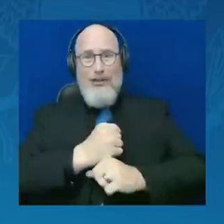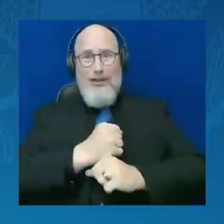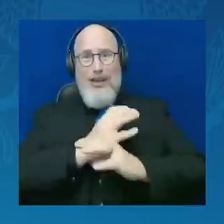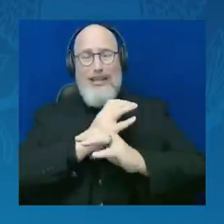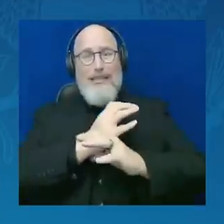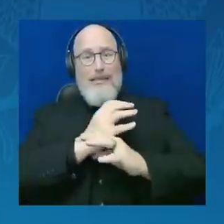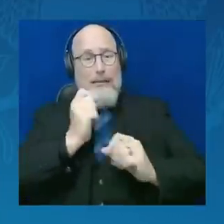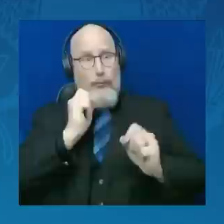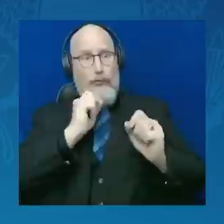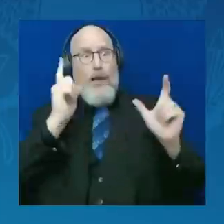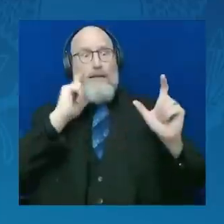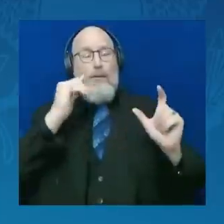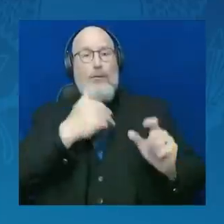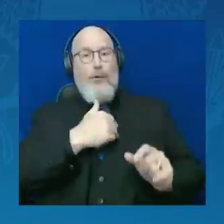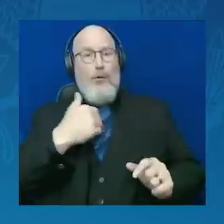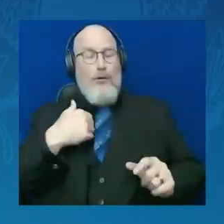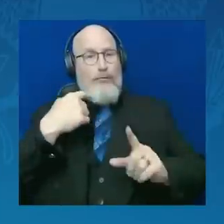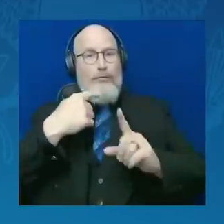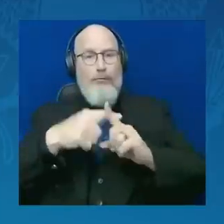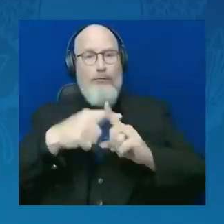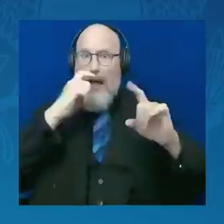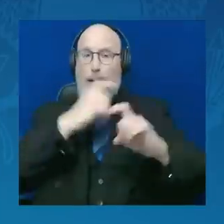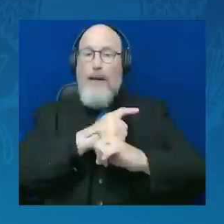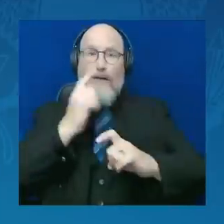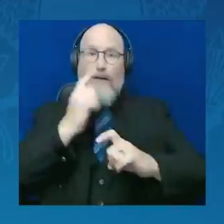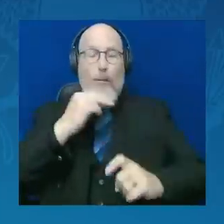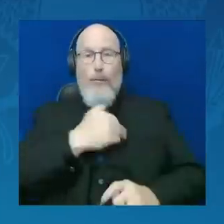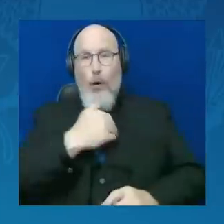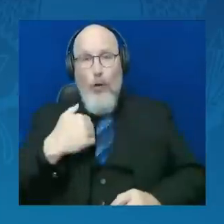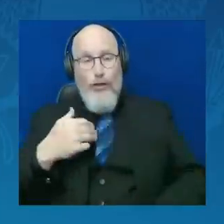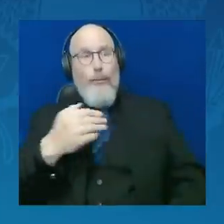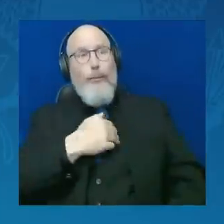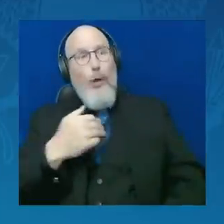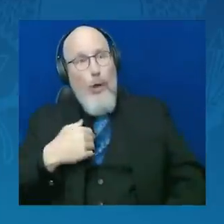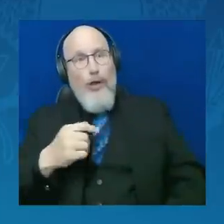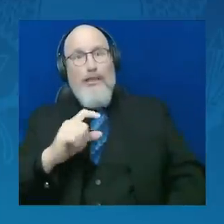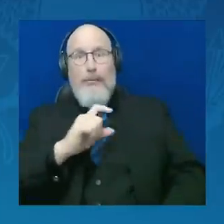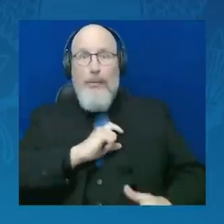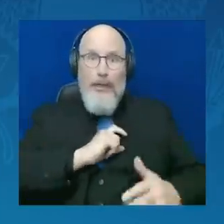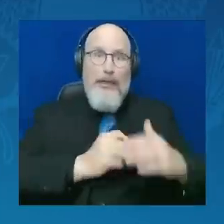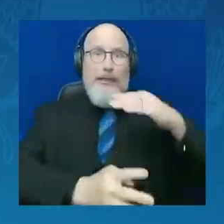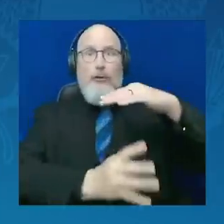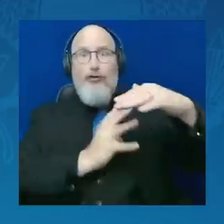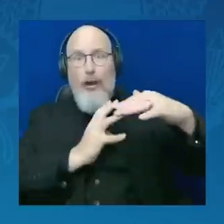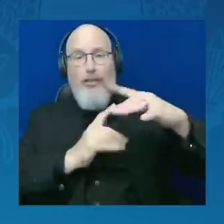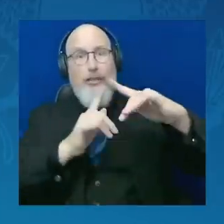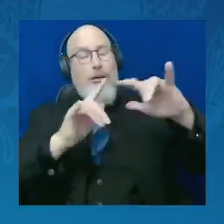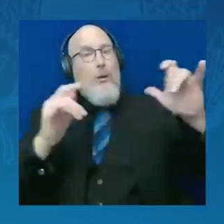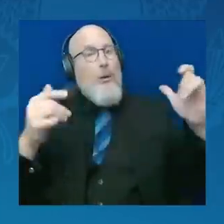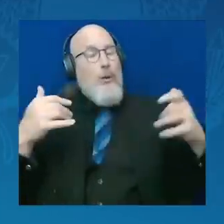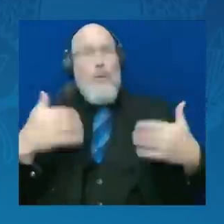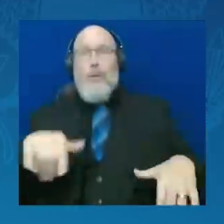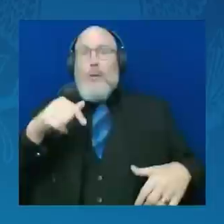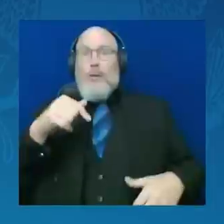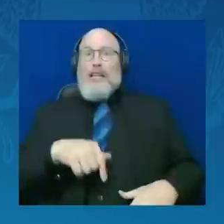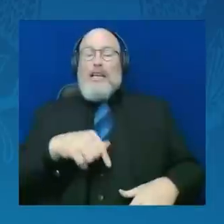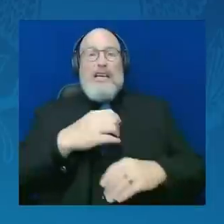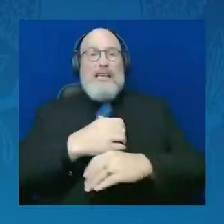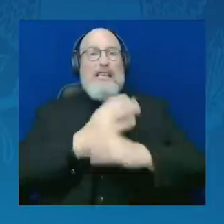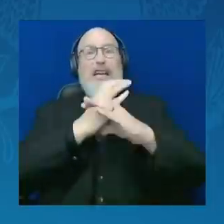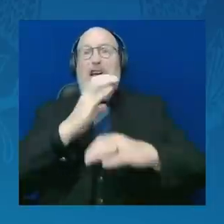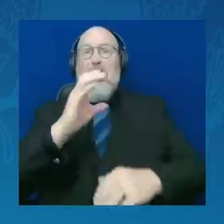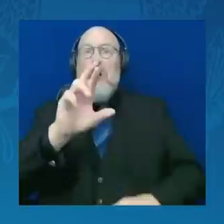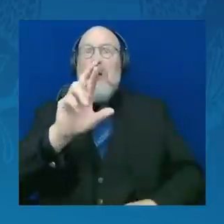complicated situation for Poland, for the Polish authorities. In the era of the crisis, the prices are